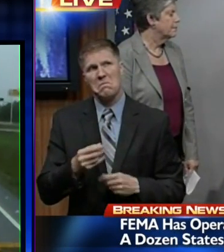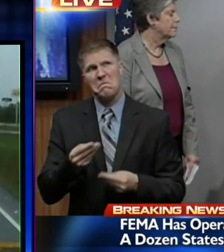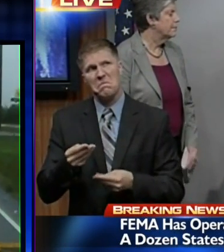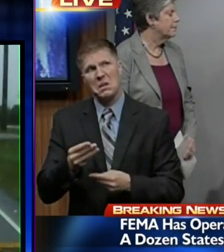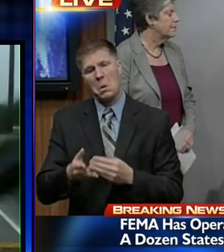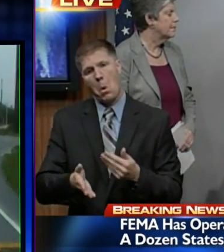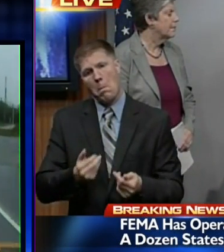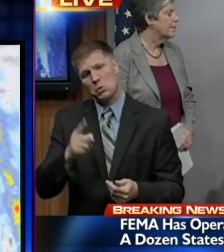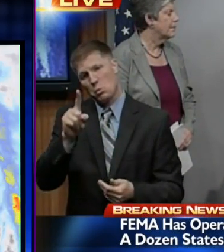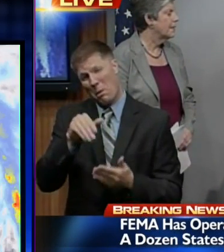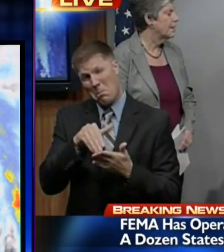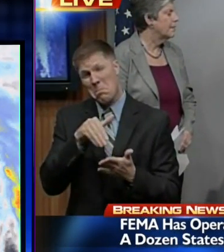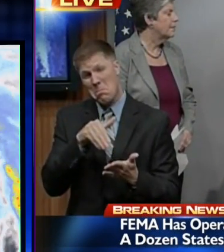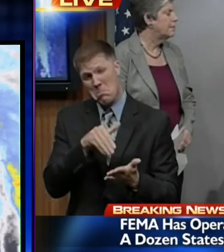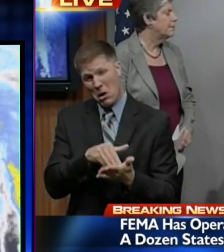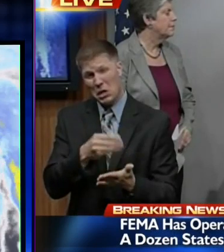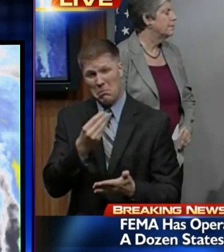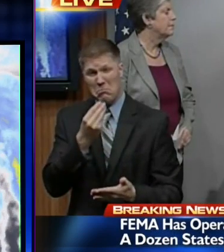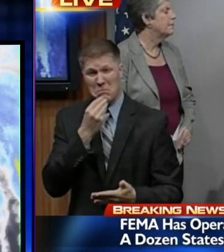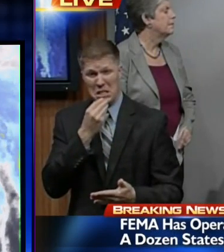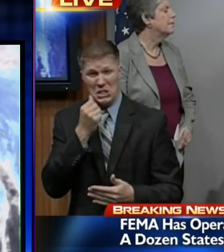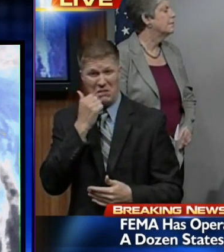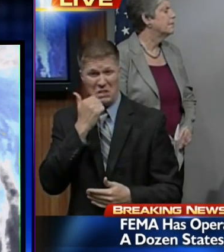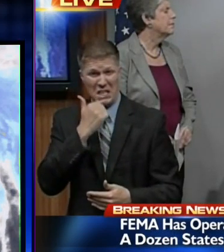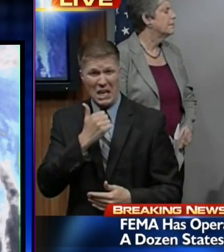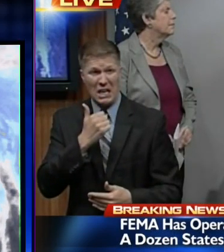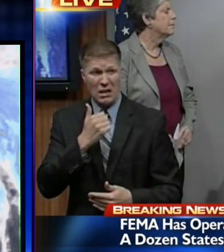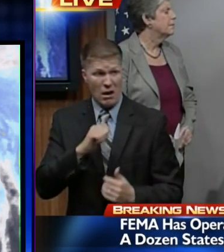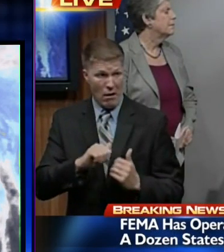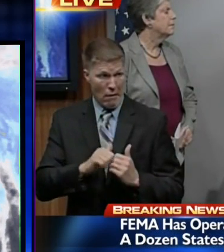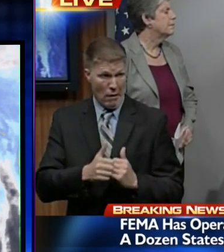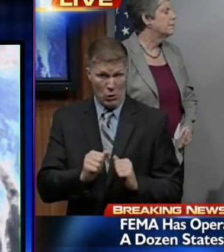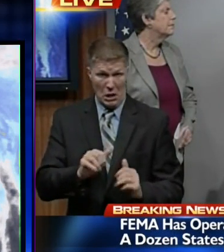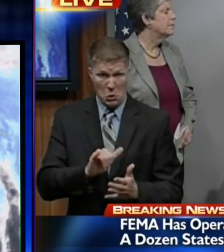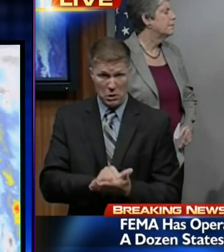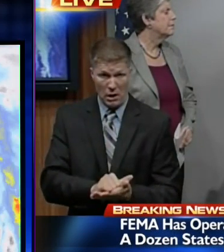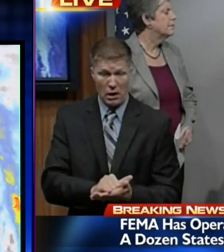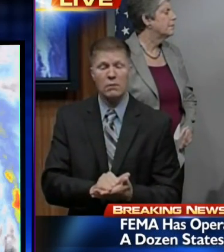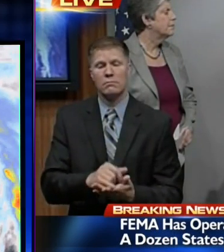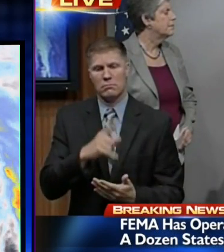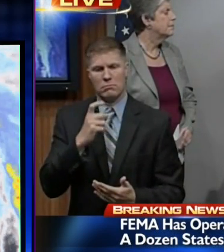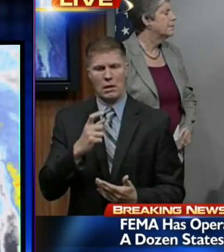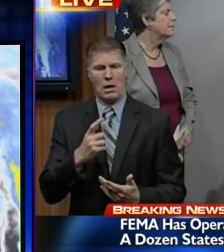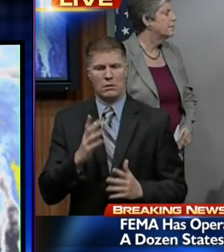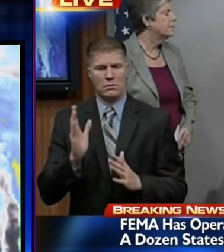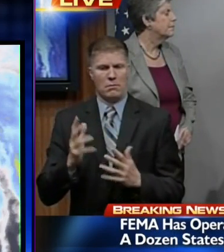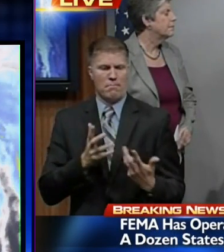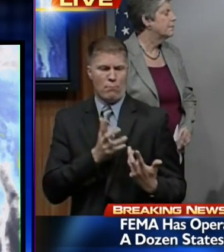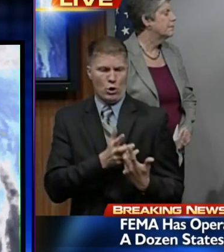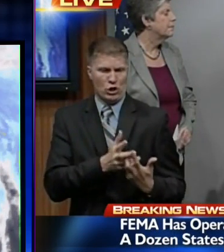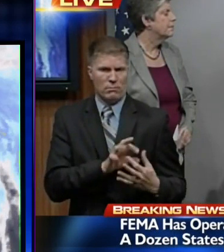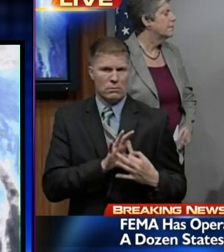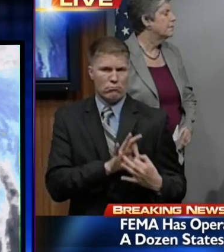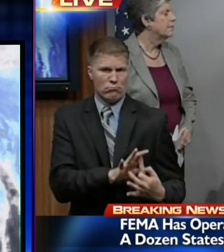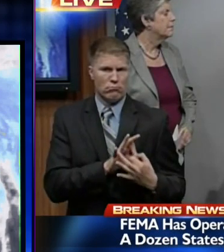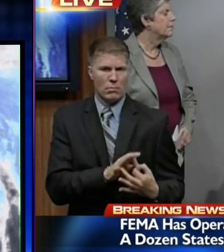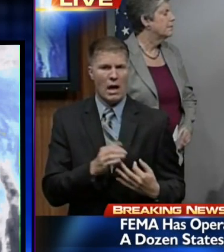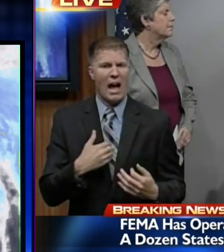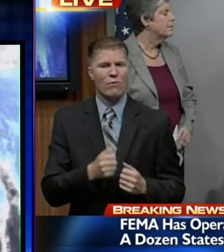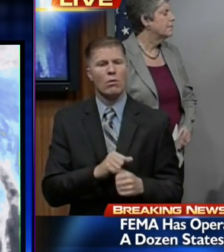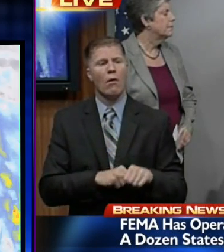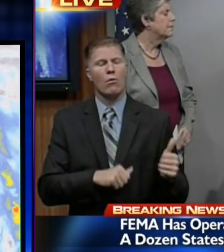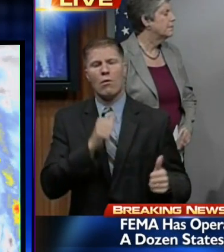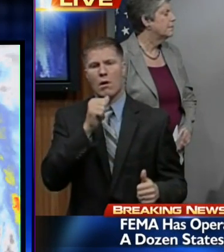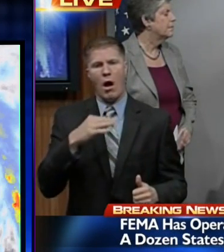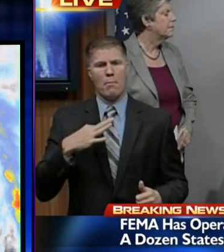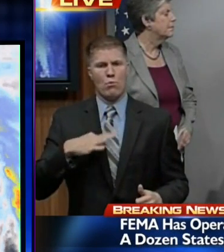million meals a day. And part of the reason that we can do this is because of the wonderful partnerships that we have with other nonprofits